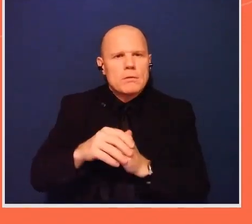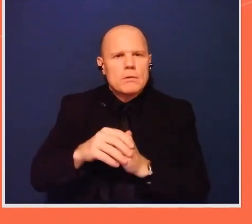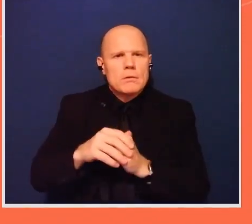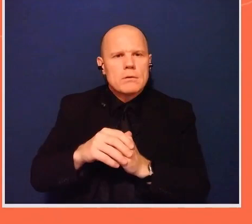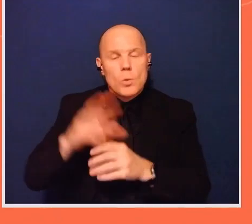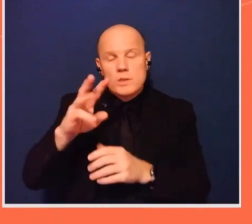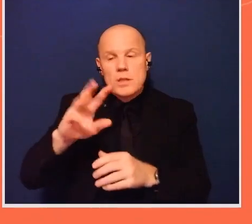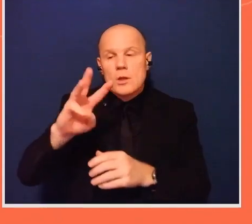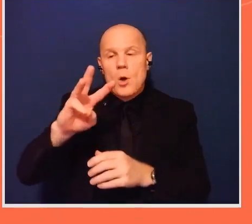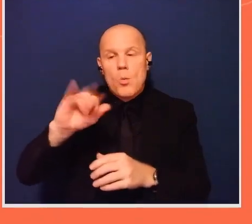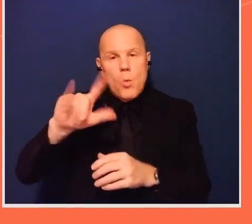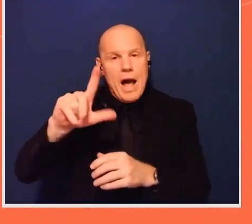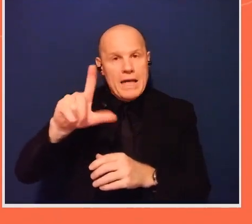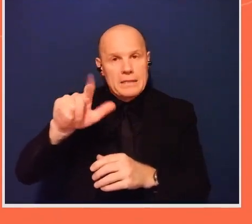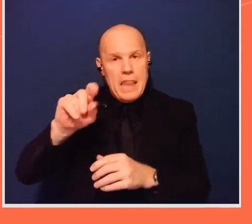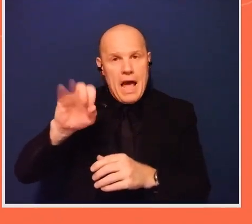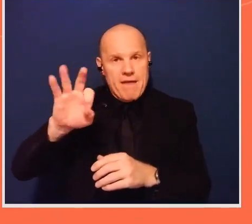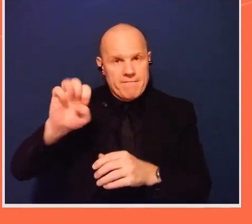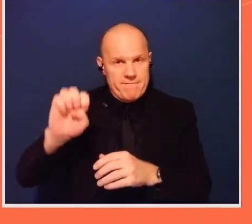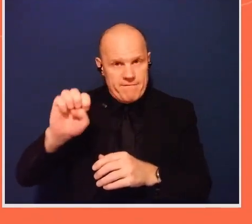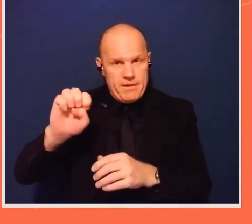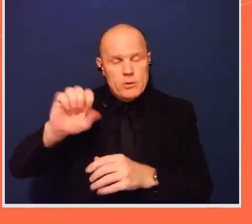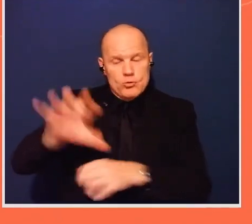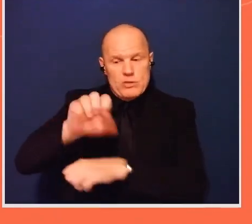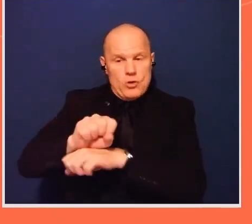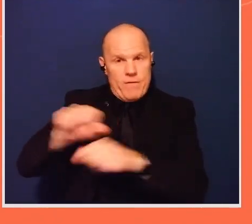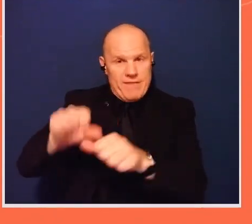mabilungil ay galbalu.